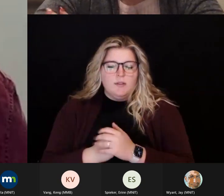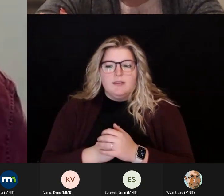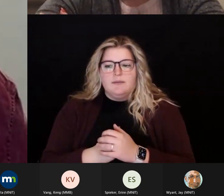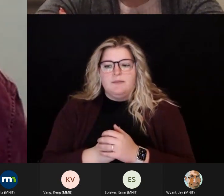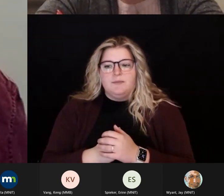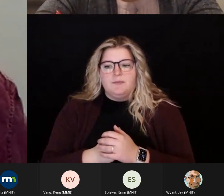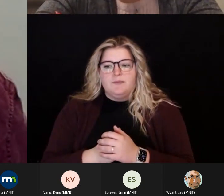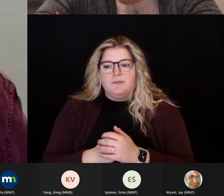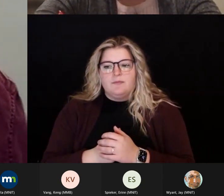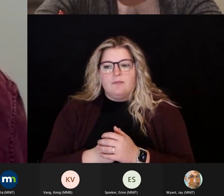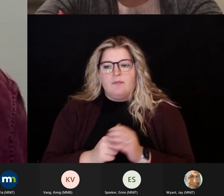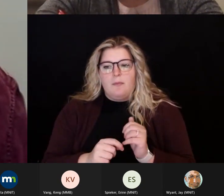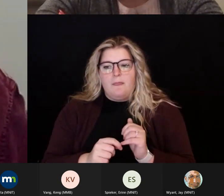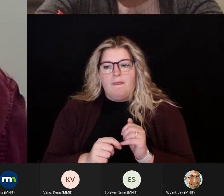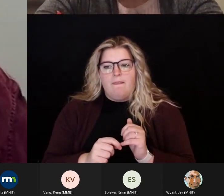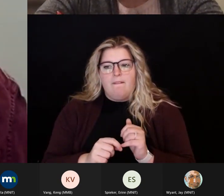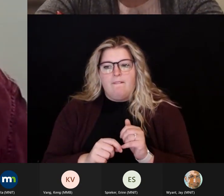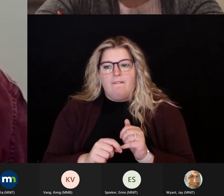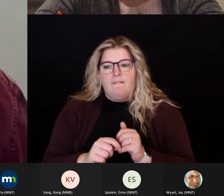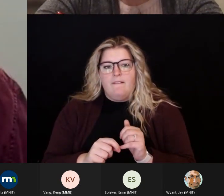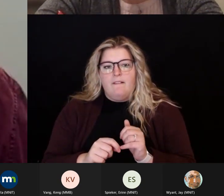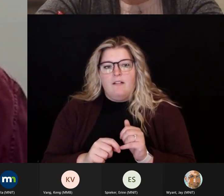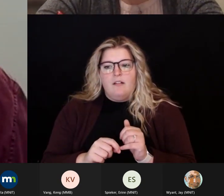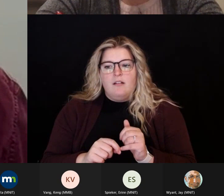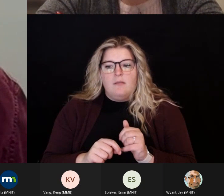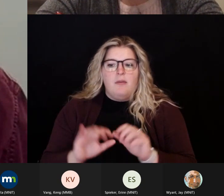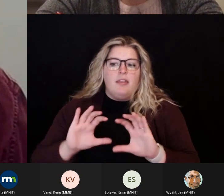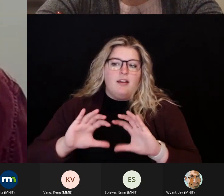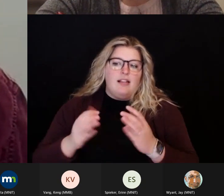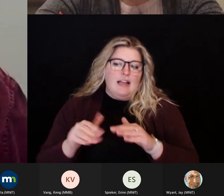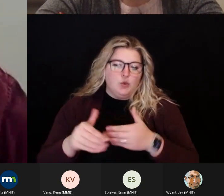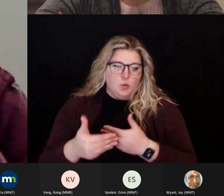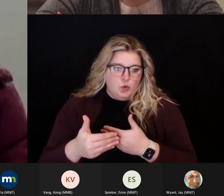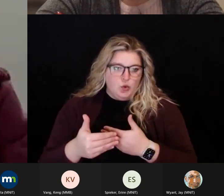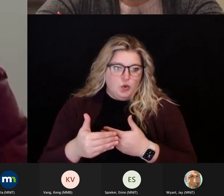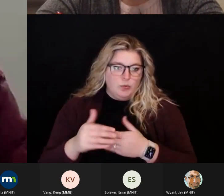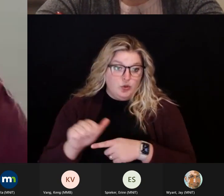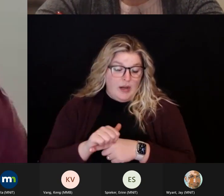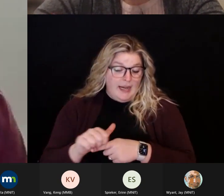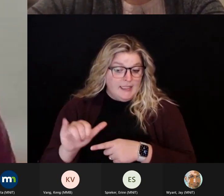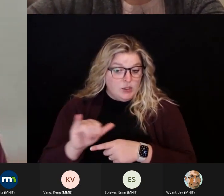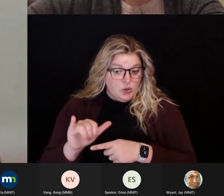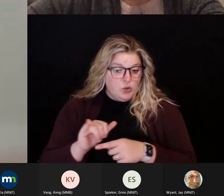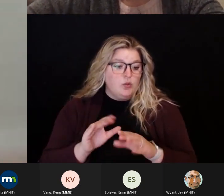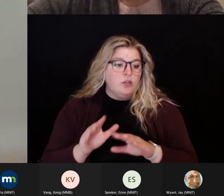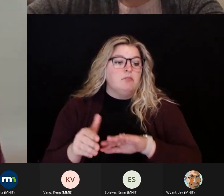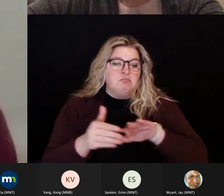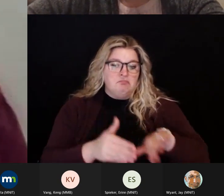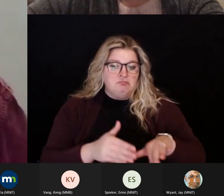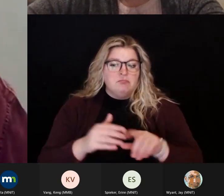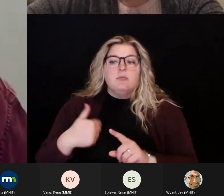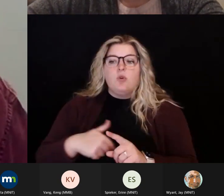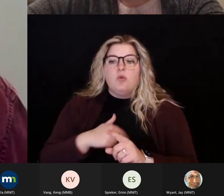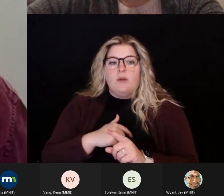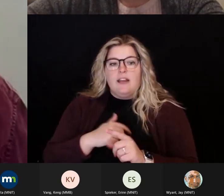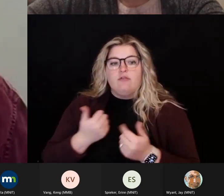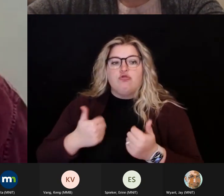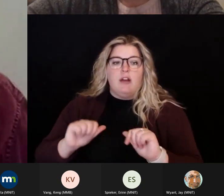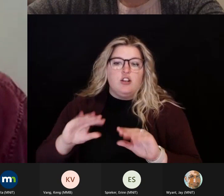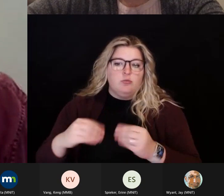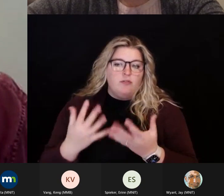But in addition to those classroom kind of style trainings, we have tried to build in opportunities for